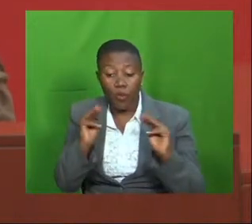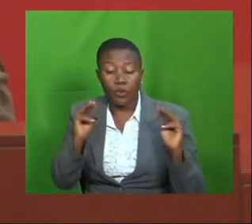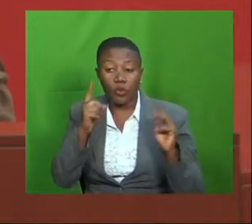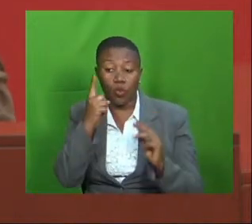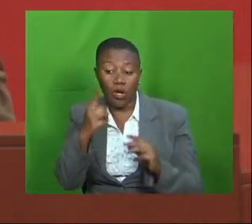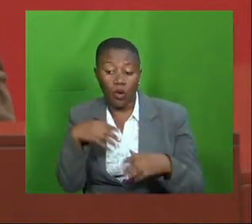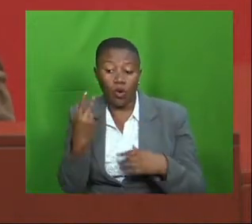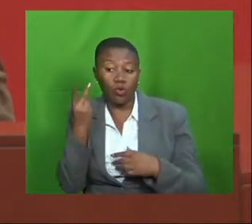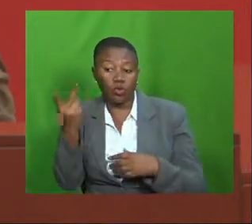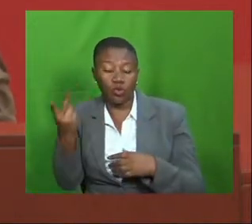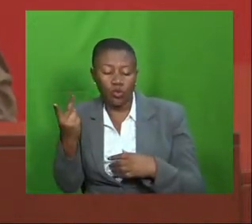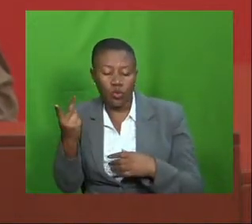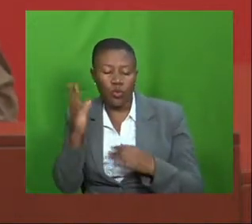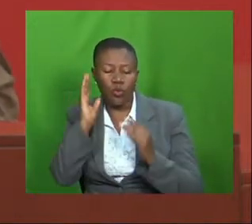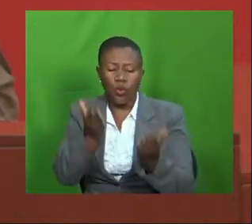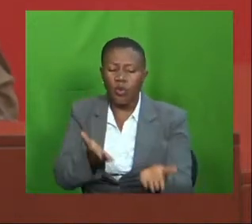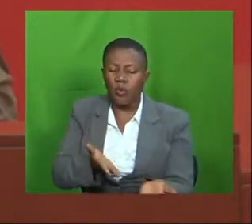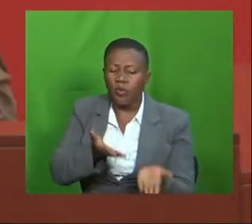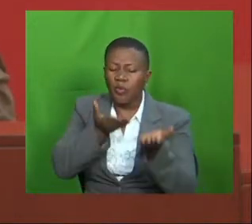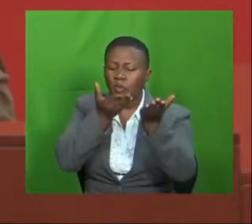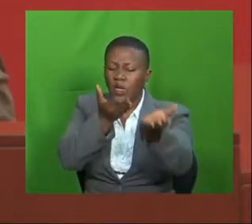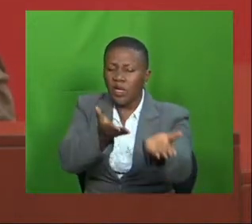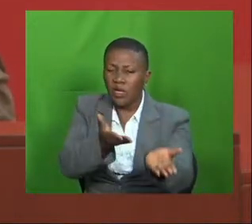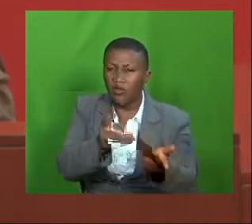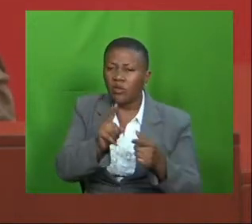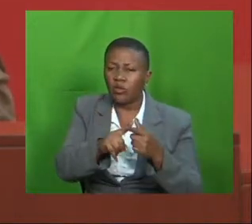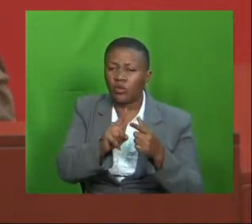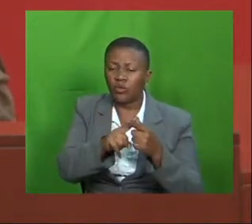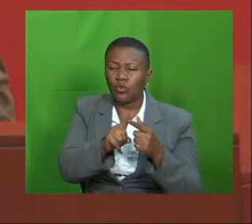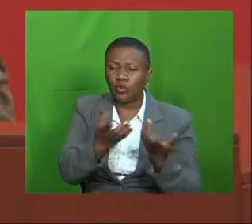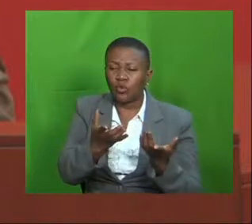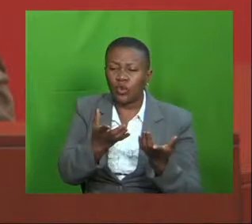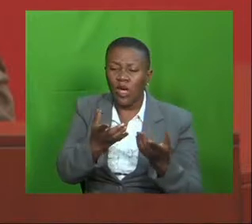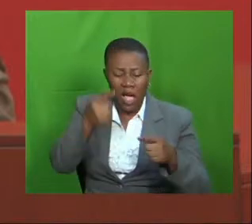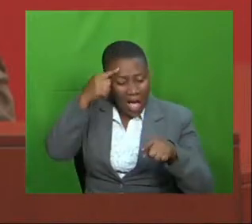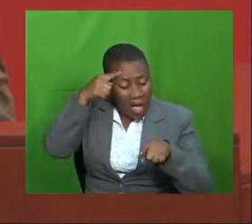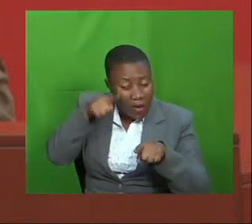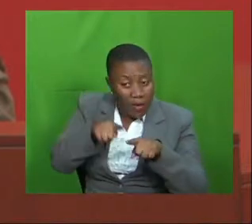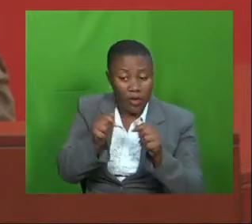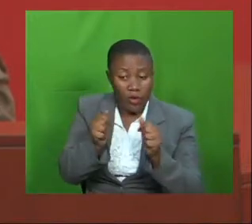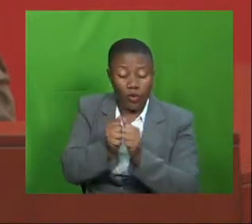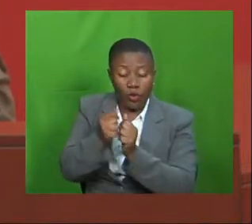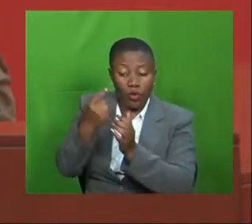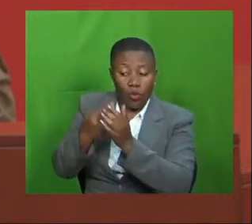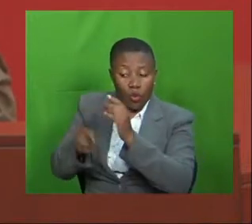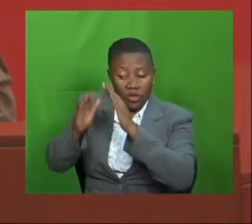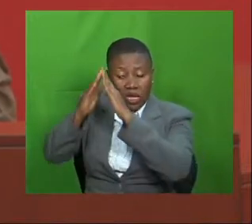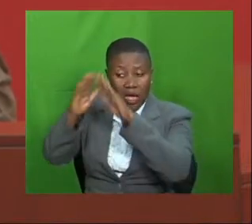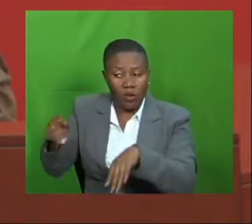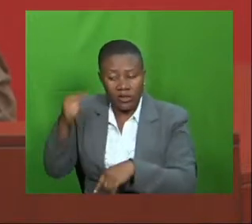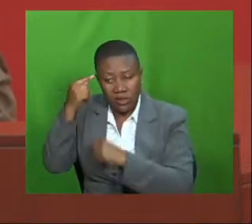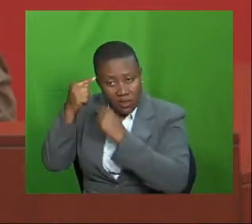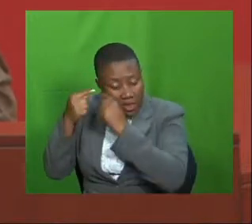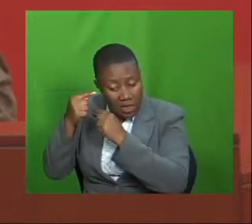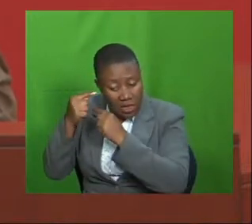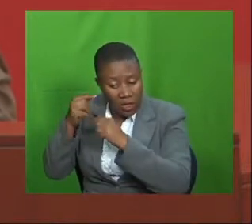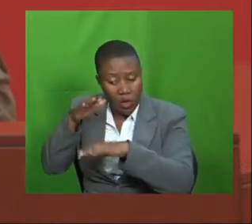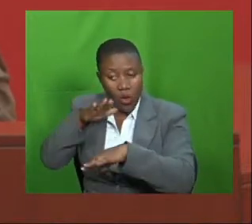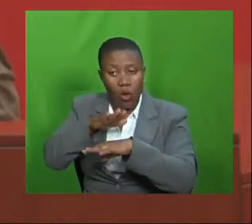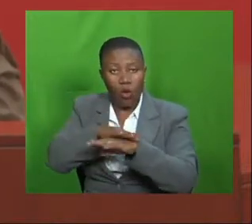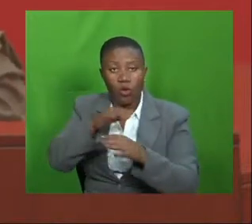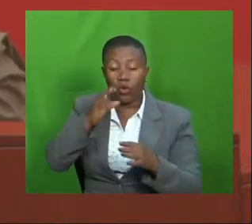moved declaratory of the House's view on the committee's report and